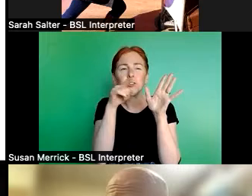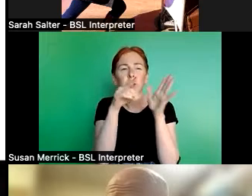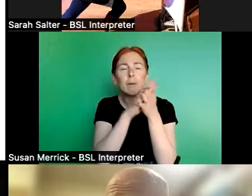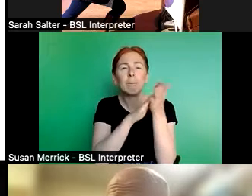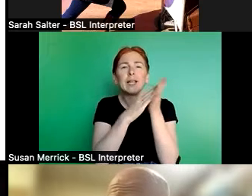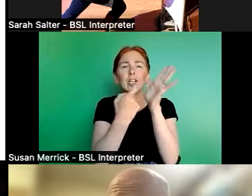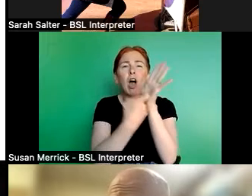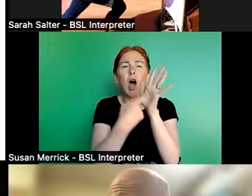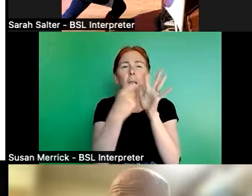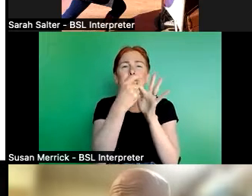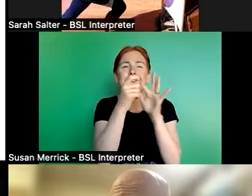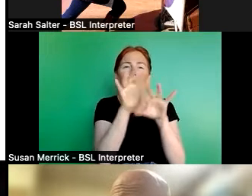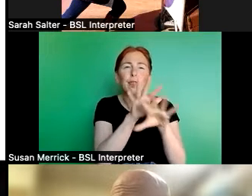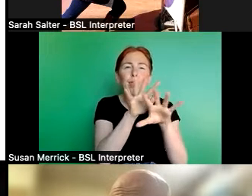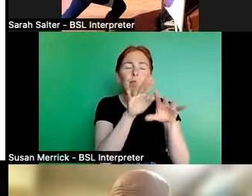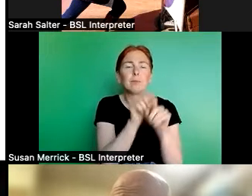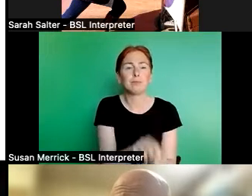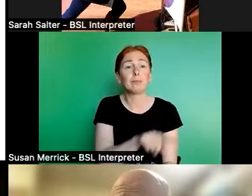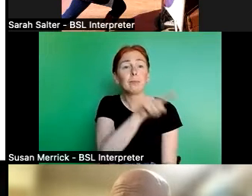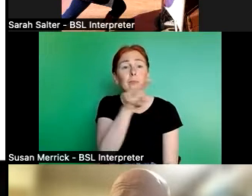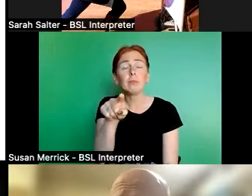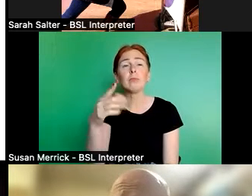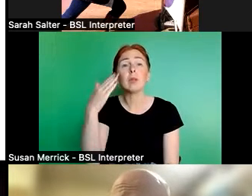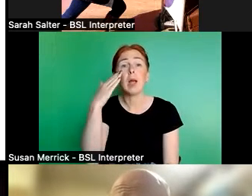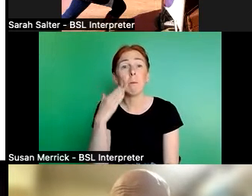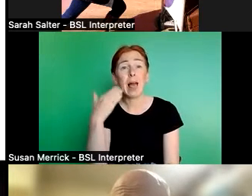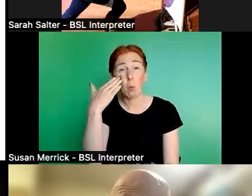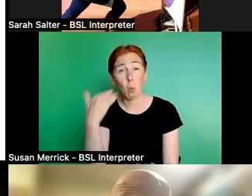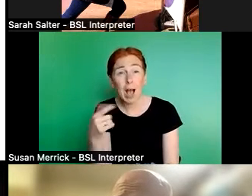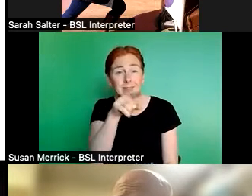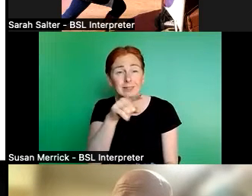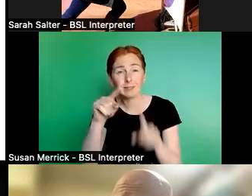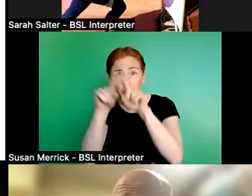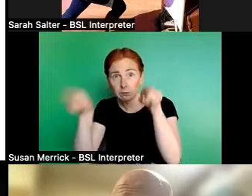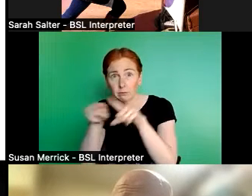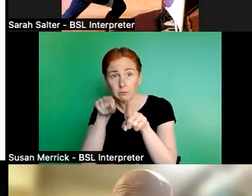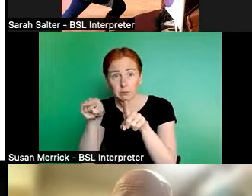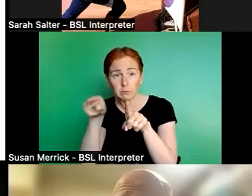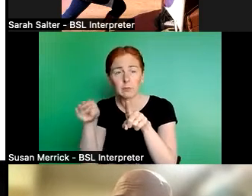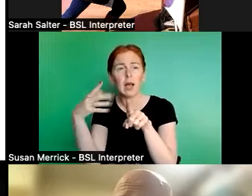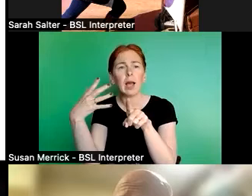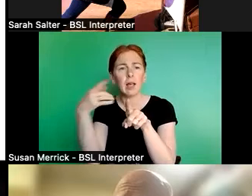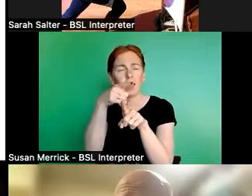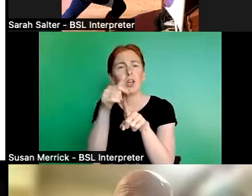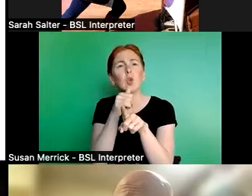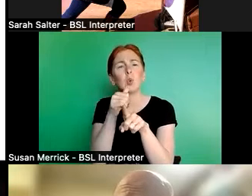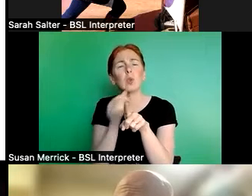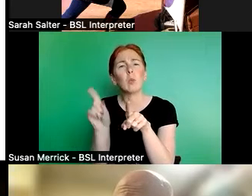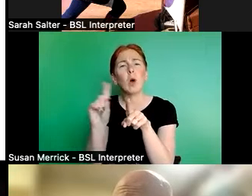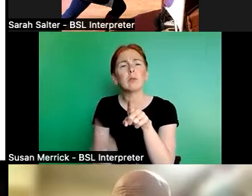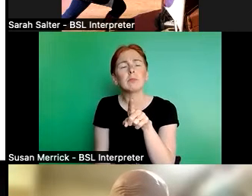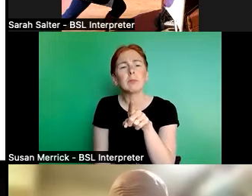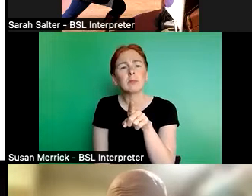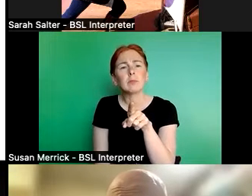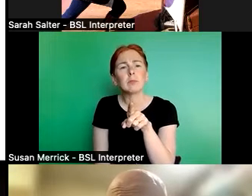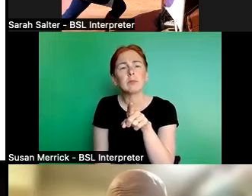called autofluorescence. And autofluorescence is an invaluable test because it tells us where the retina